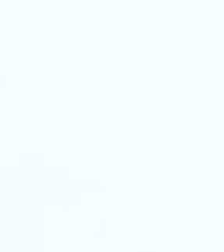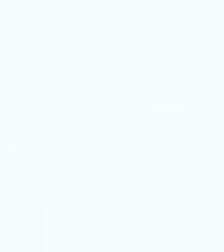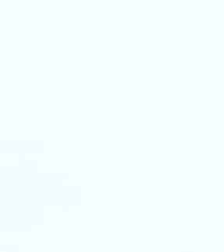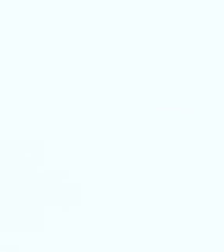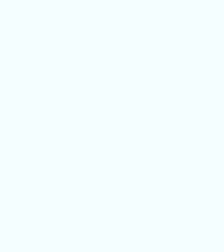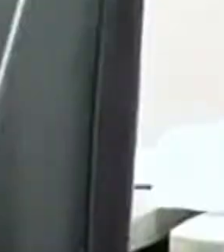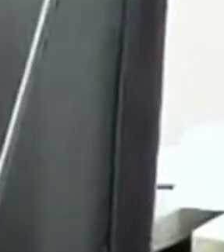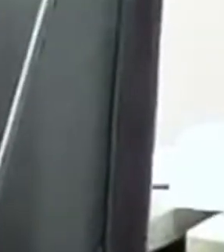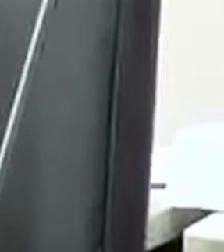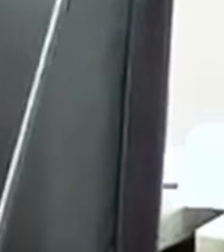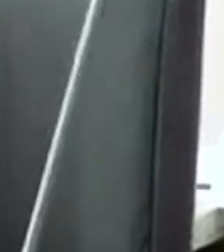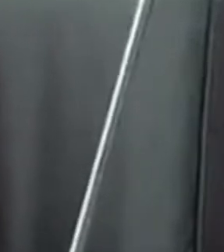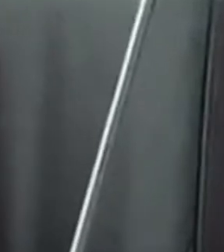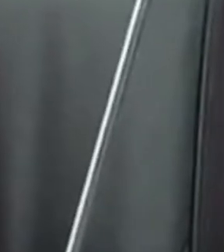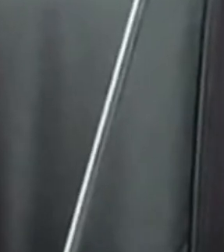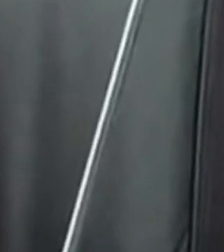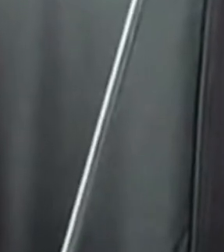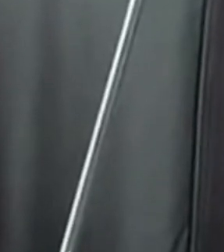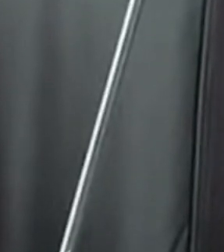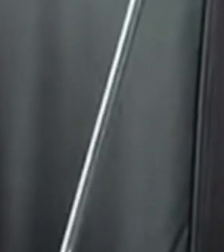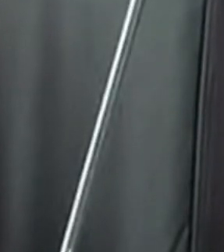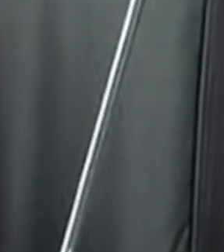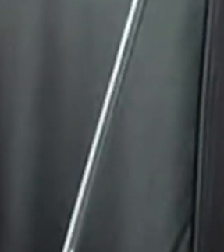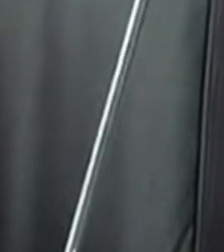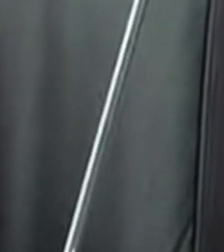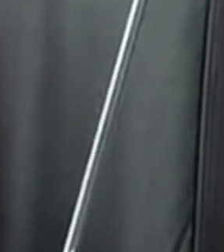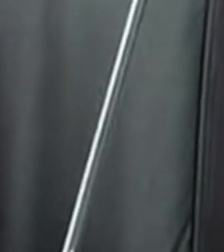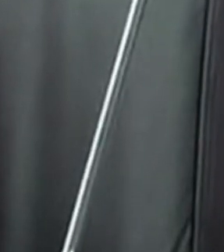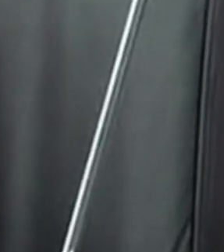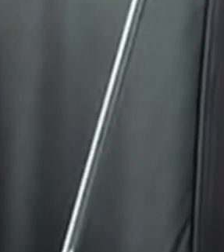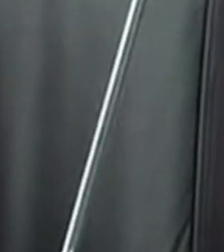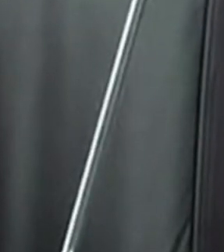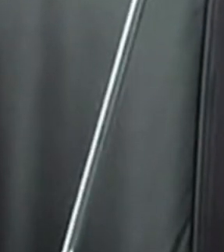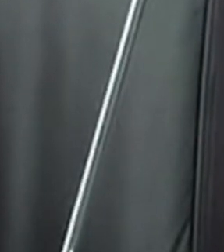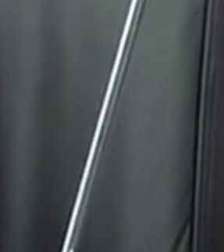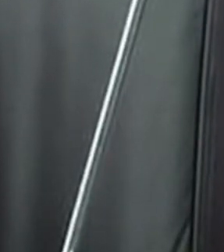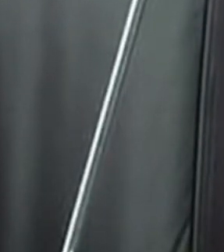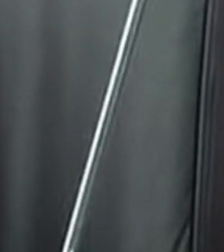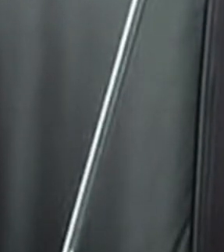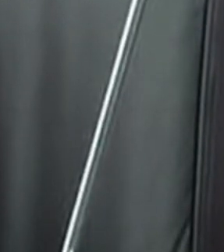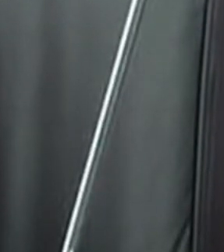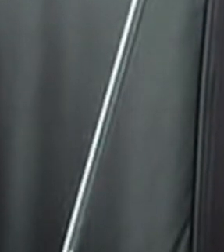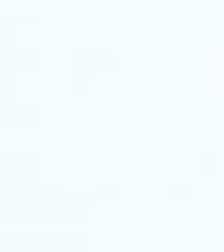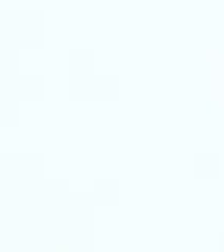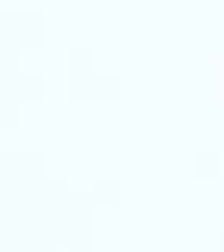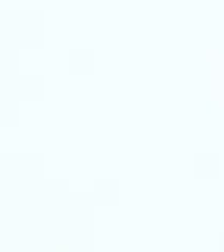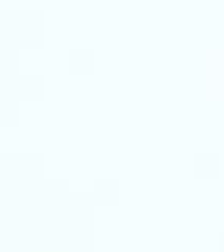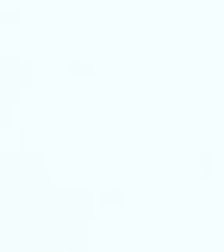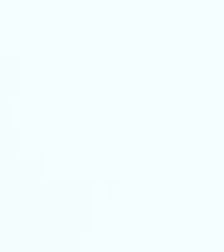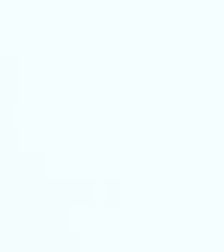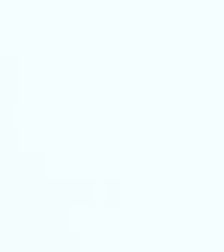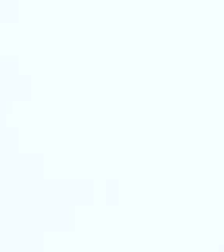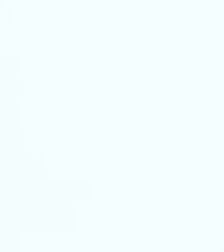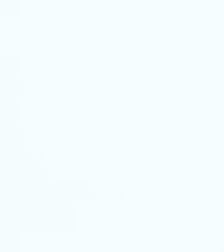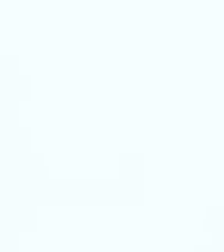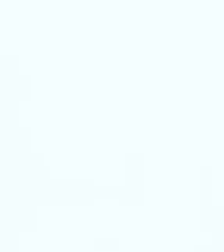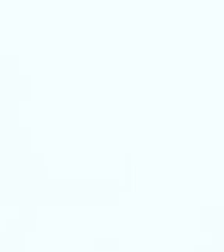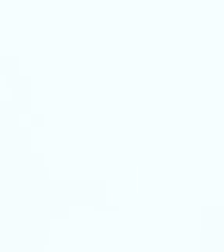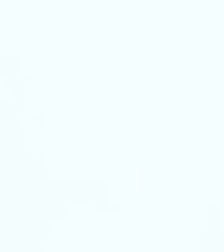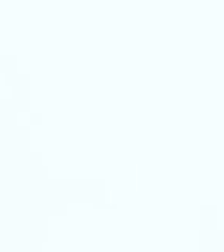Good morning. My name is Chanda Banda, Project Officer at Civil Society for Poverty Reduction.